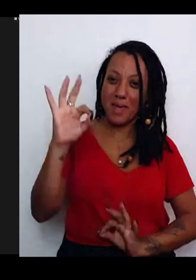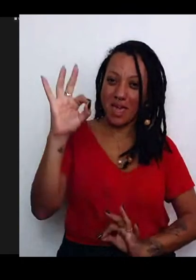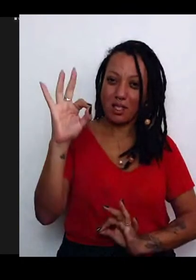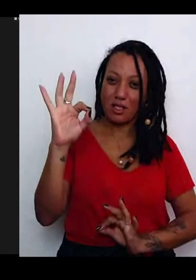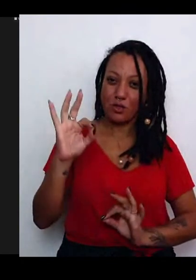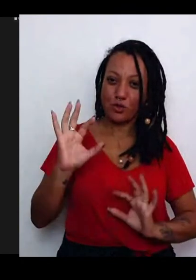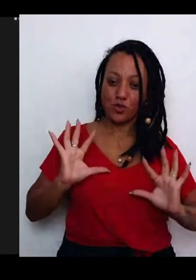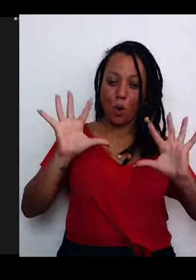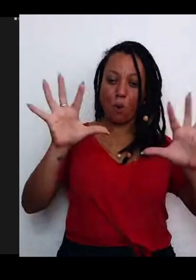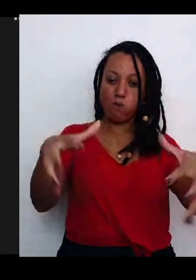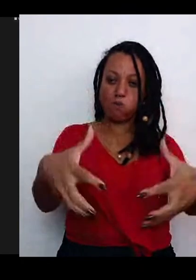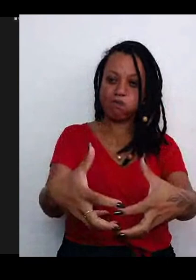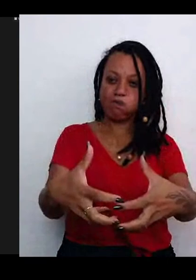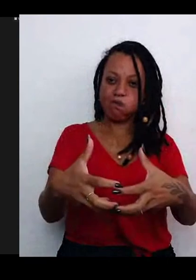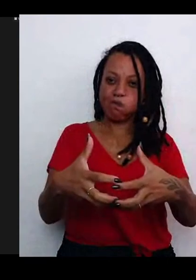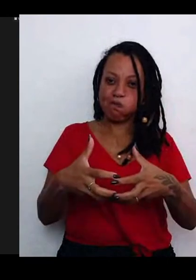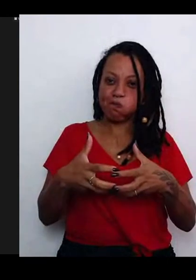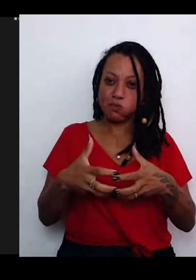ascertain